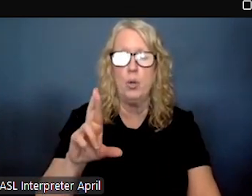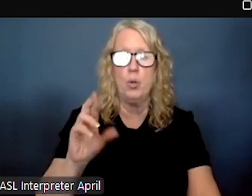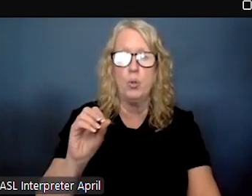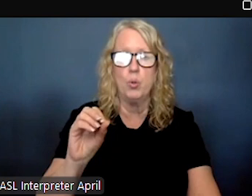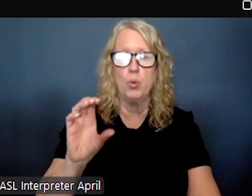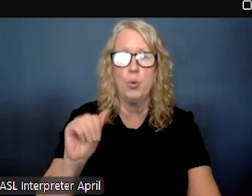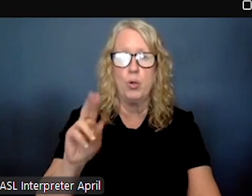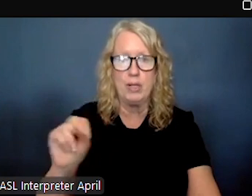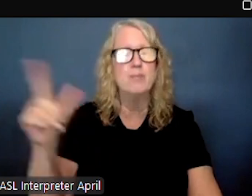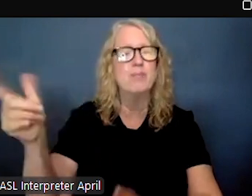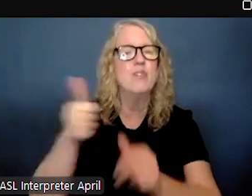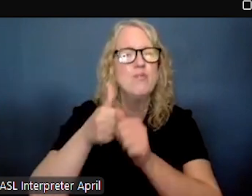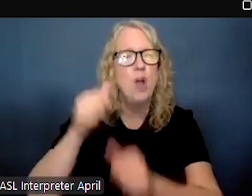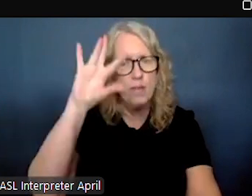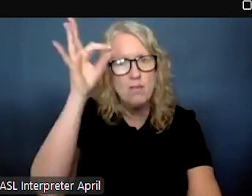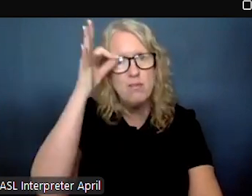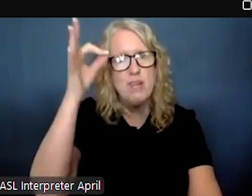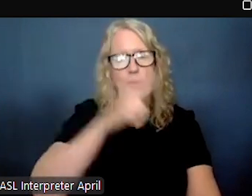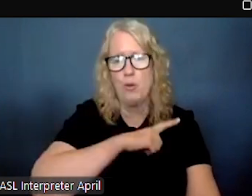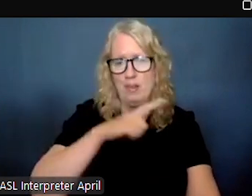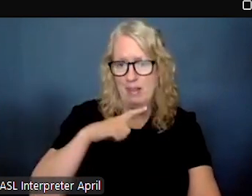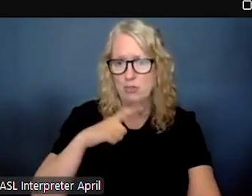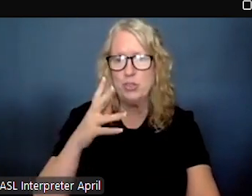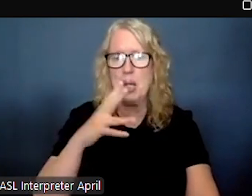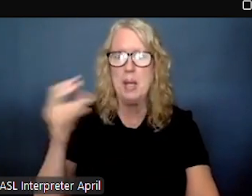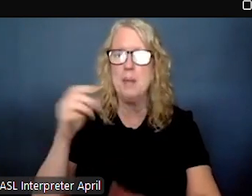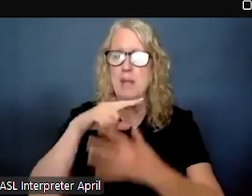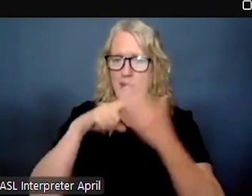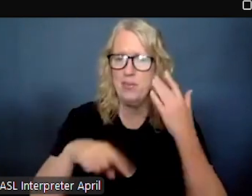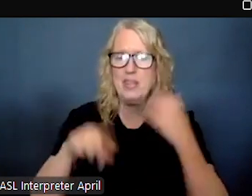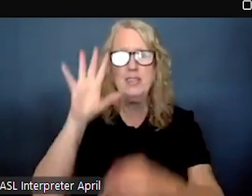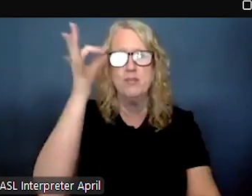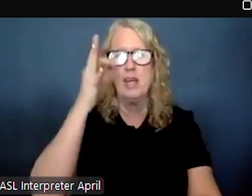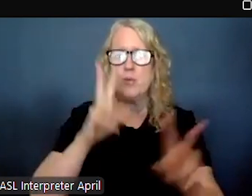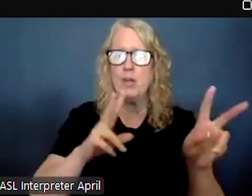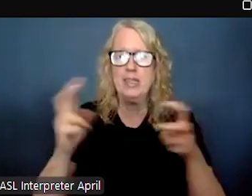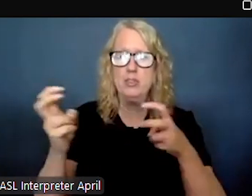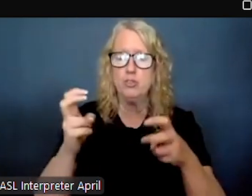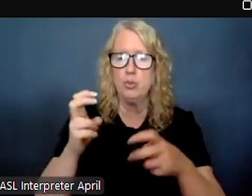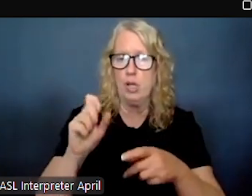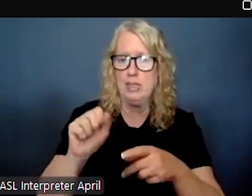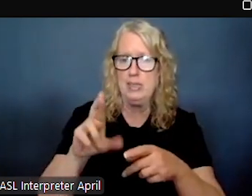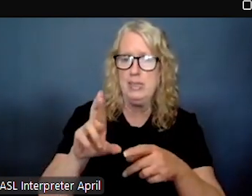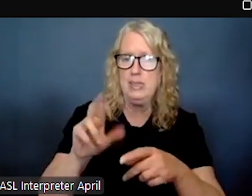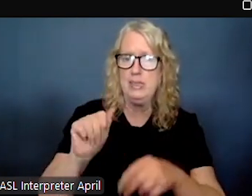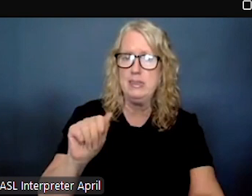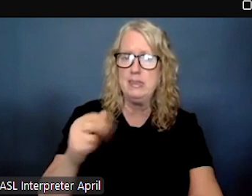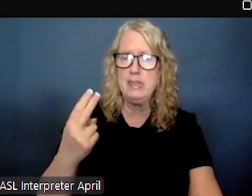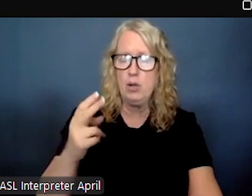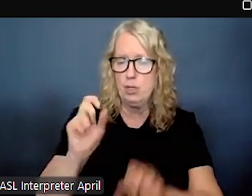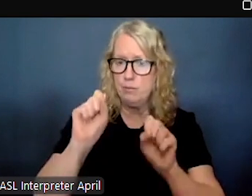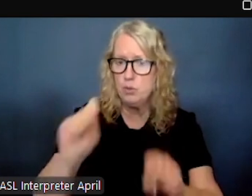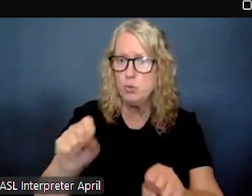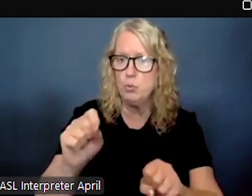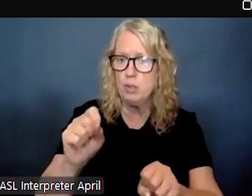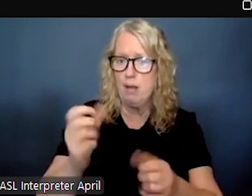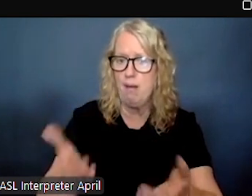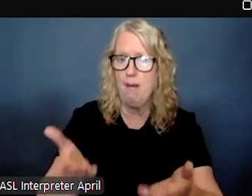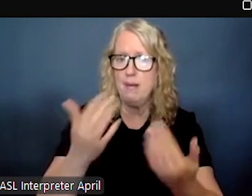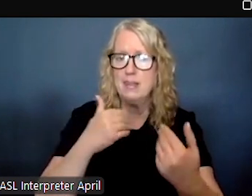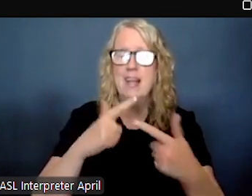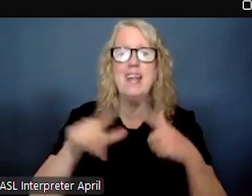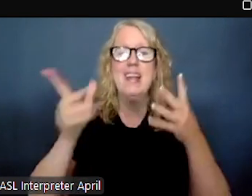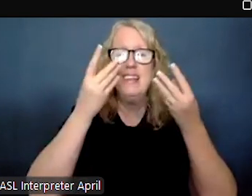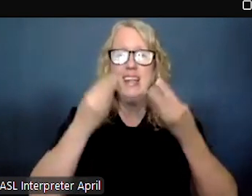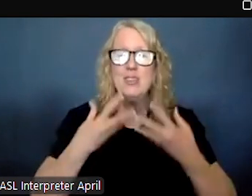who follows federal legislation and these federal issues. Sarah, if you could come on up and let